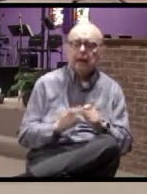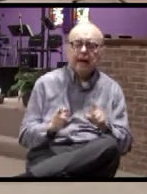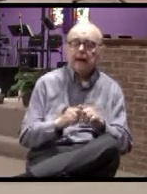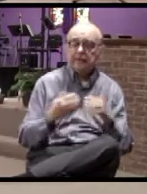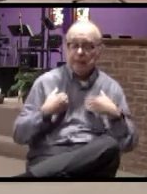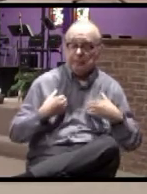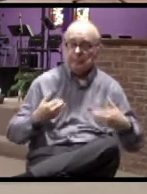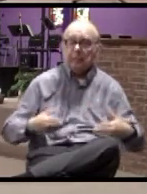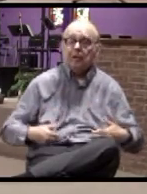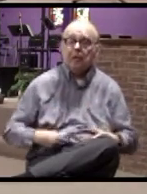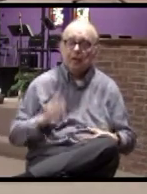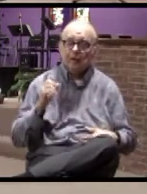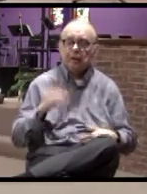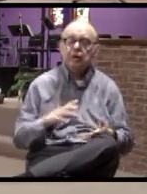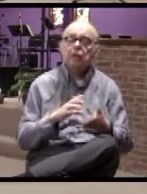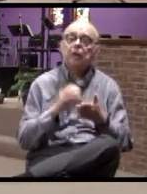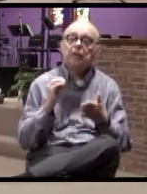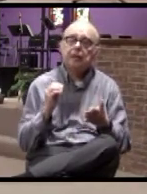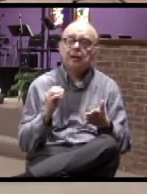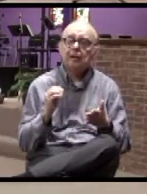body, we need to learn